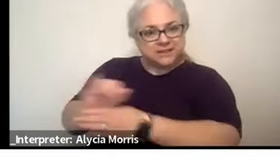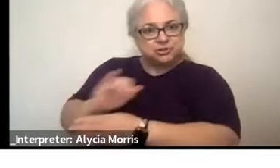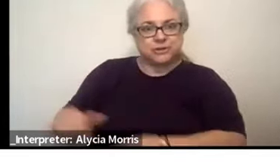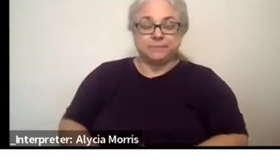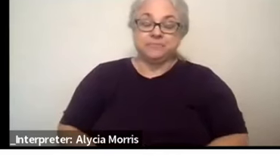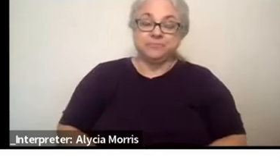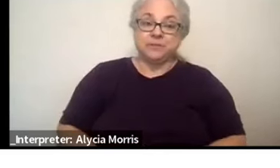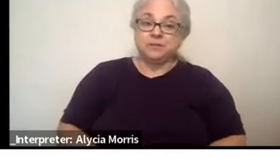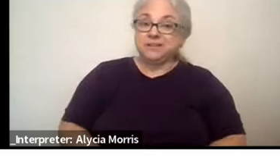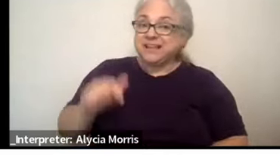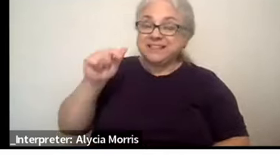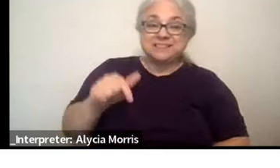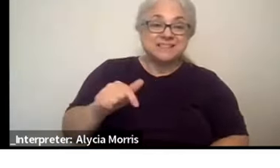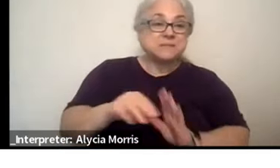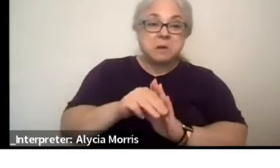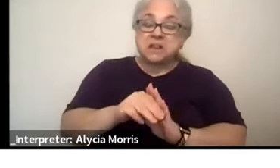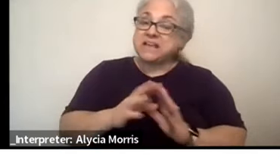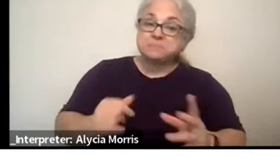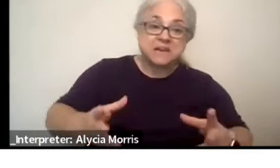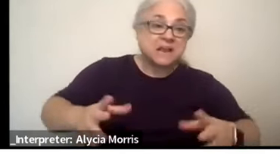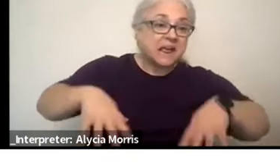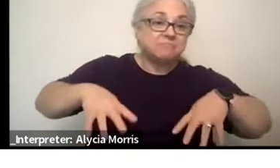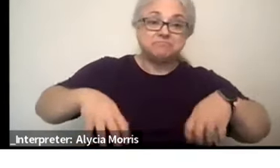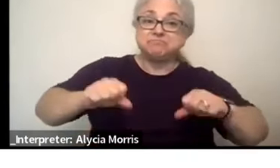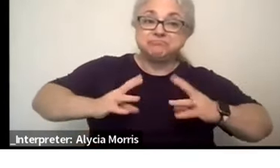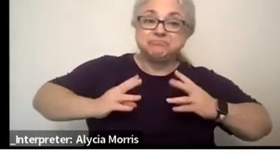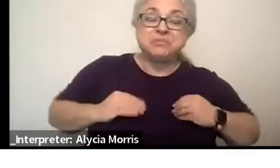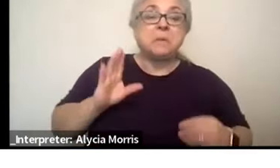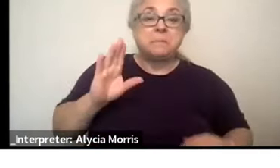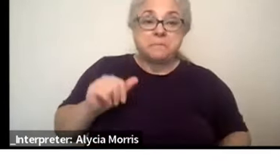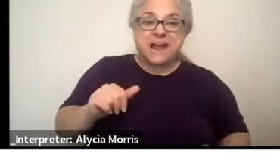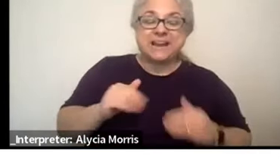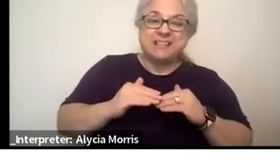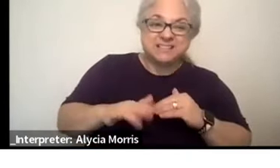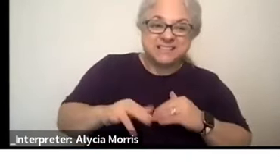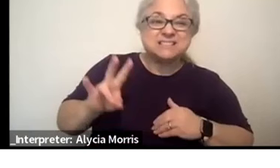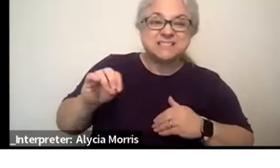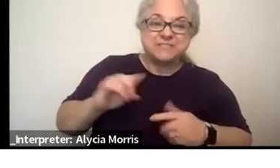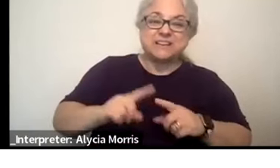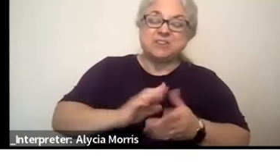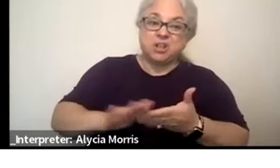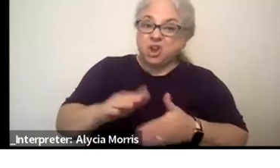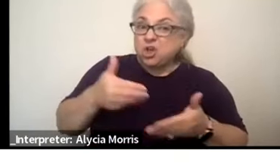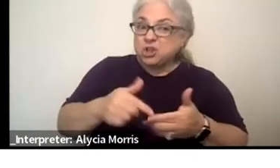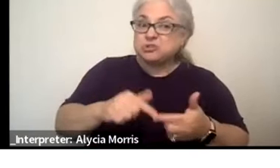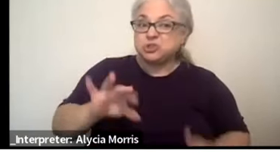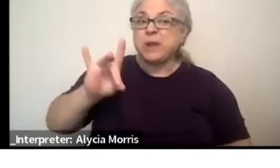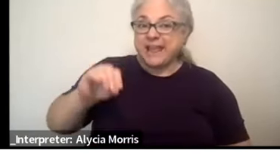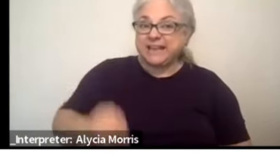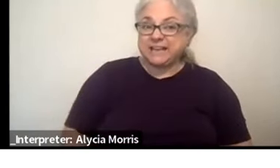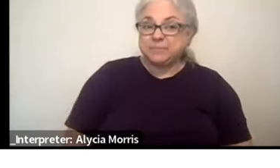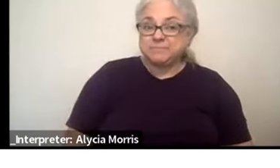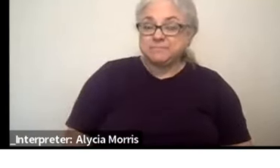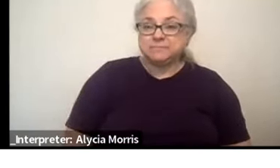least 70 colleges. In fact, it's getting really close to 80 that we know about. And I'm often on calls and I might